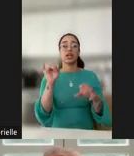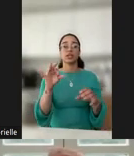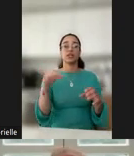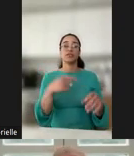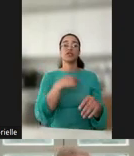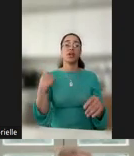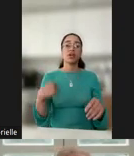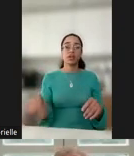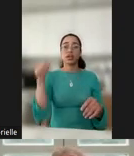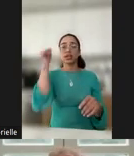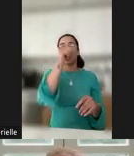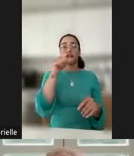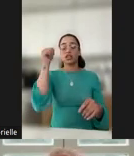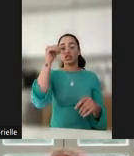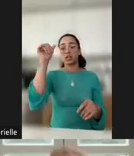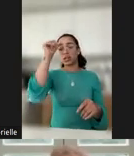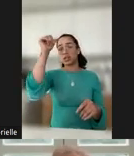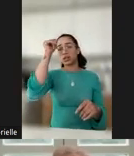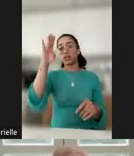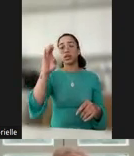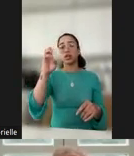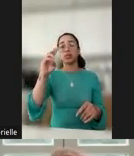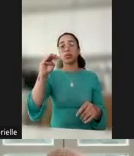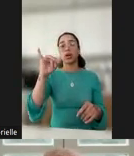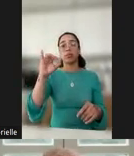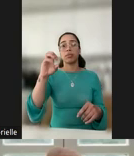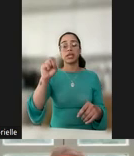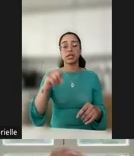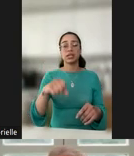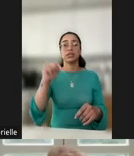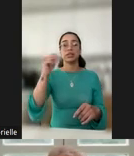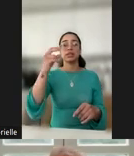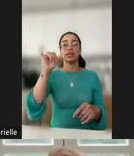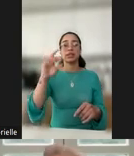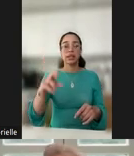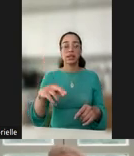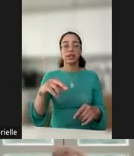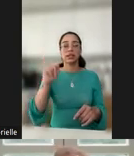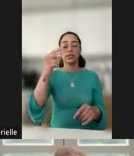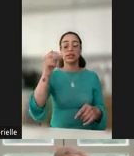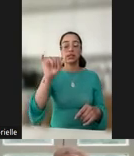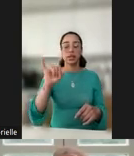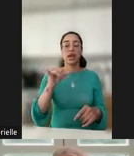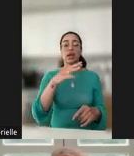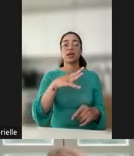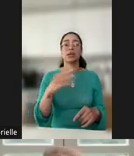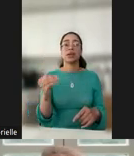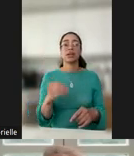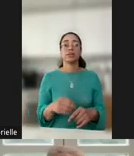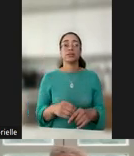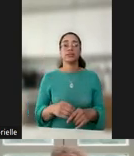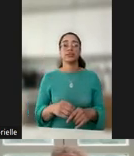Indians, Burmese, Thai, and Malays as part of the Asiatic Bar Zone. Many of